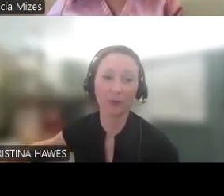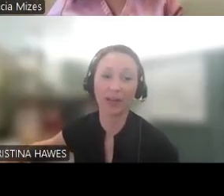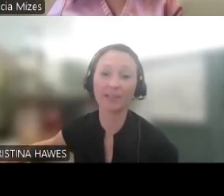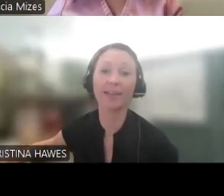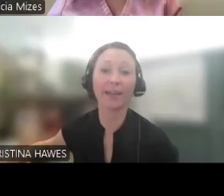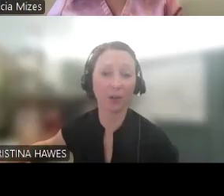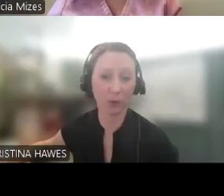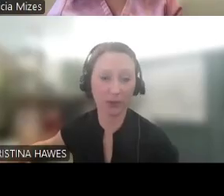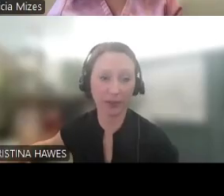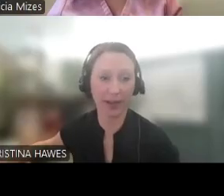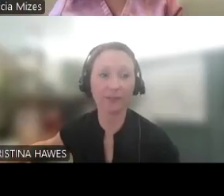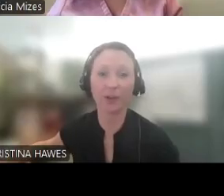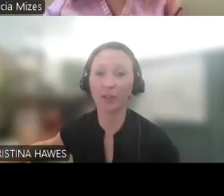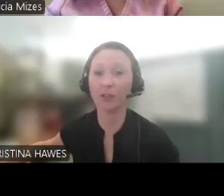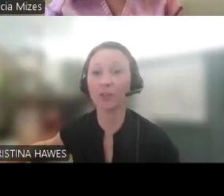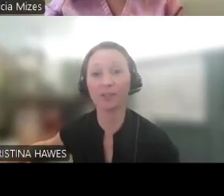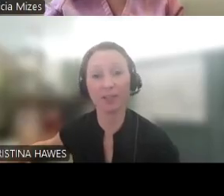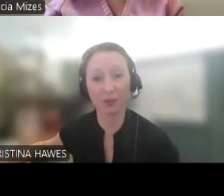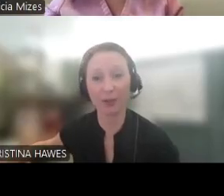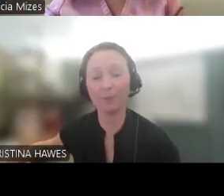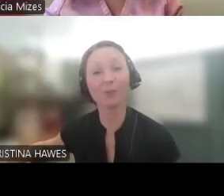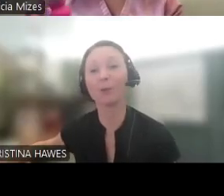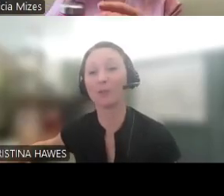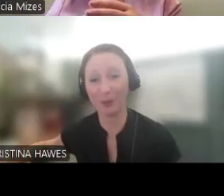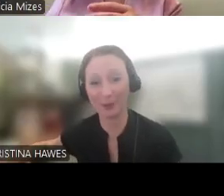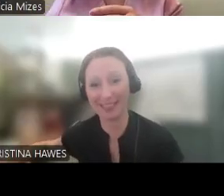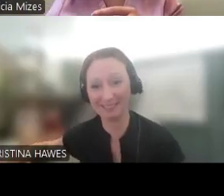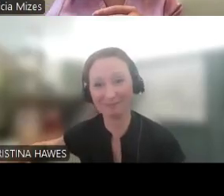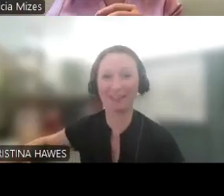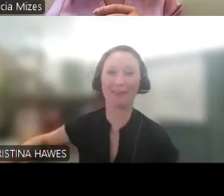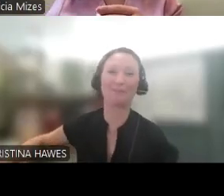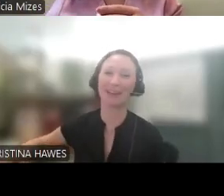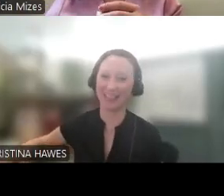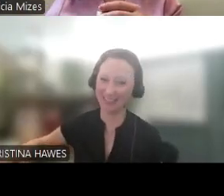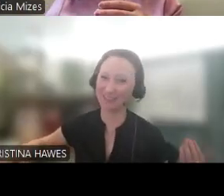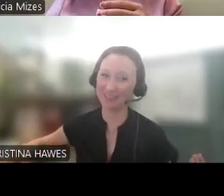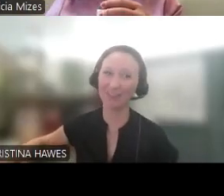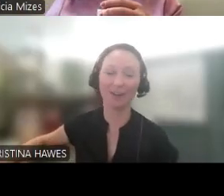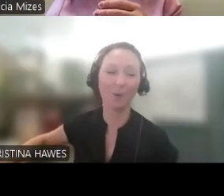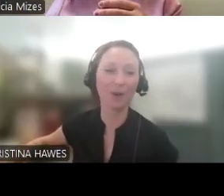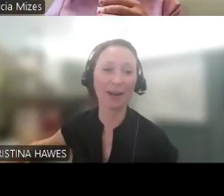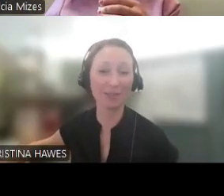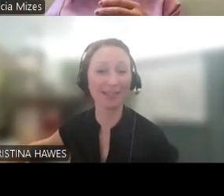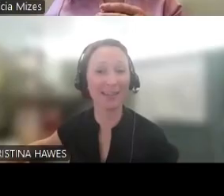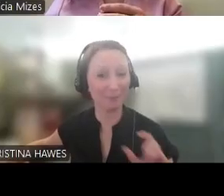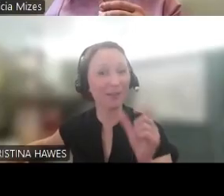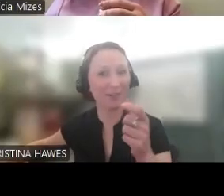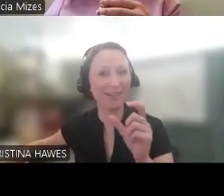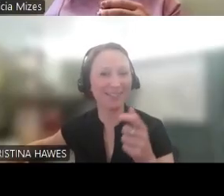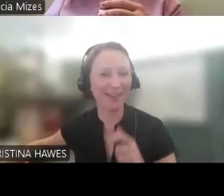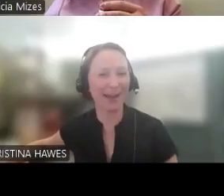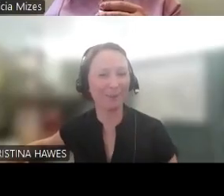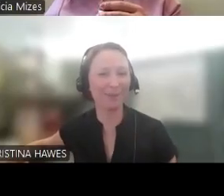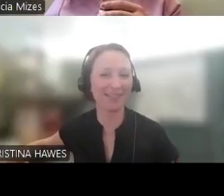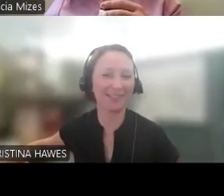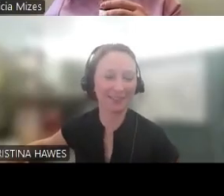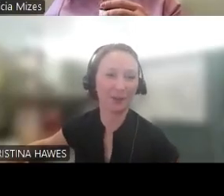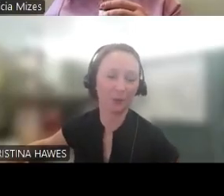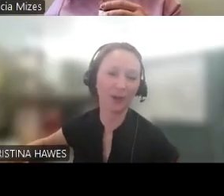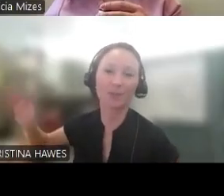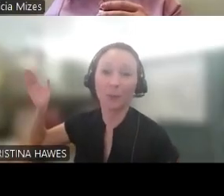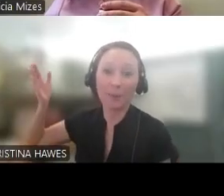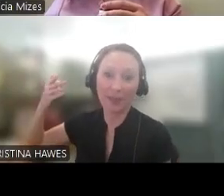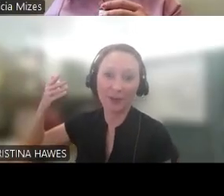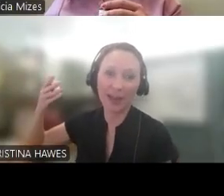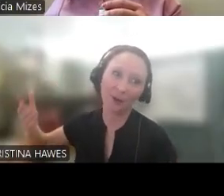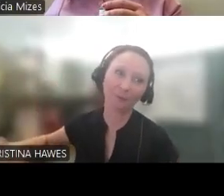I found that as I got older, I started using sunscreen much more frequently than when I was a Yeah, kid. But there is that opposite